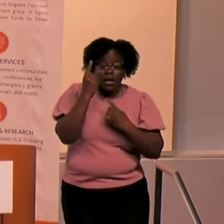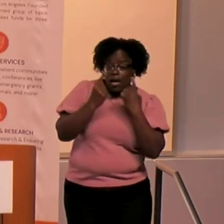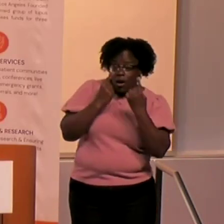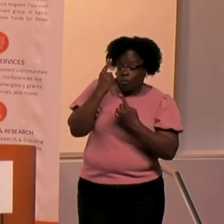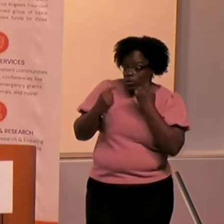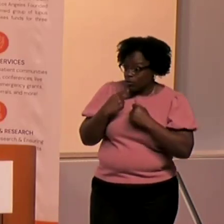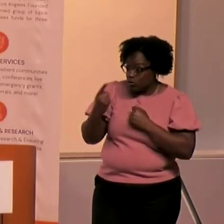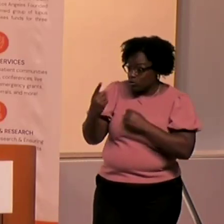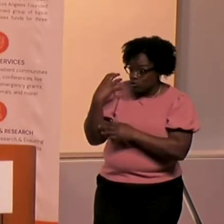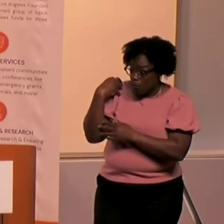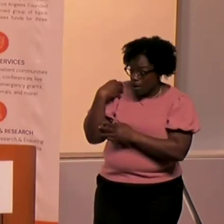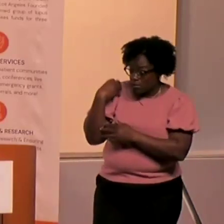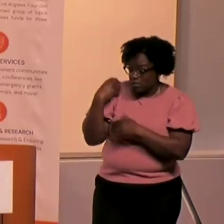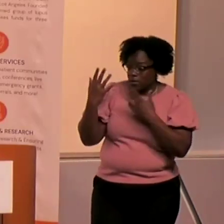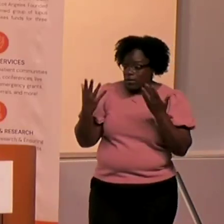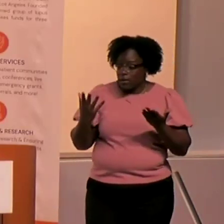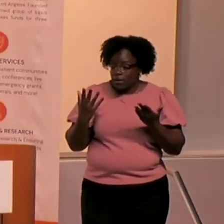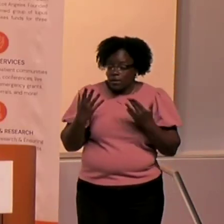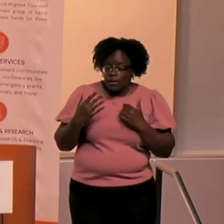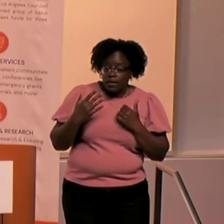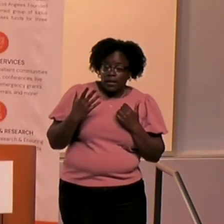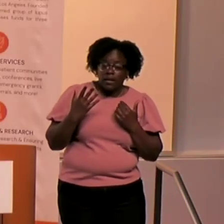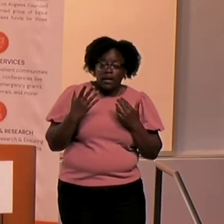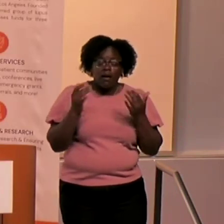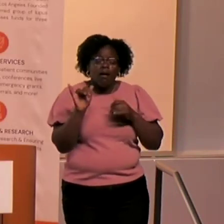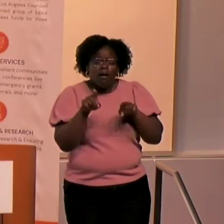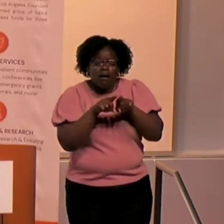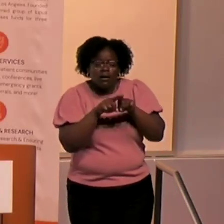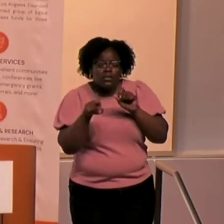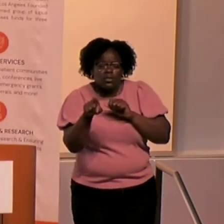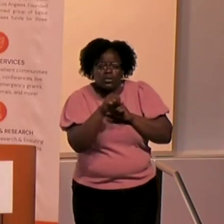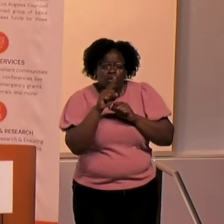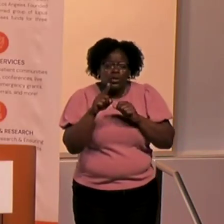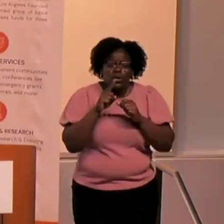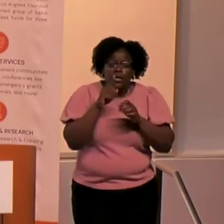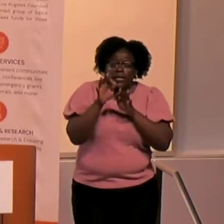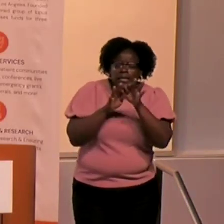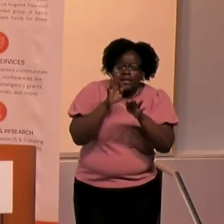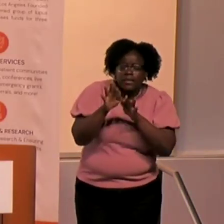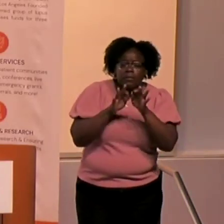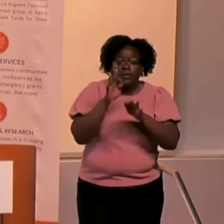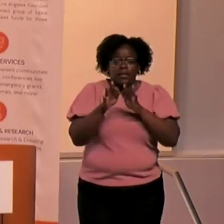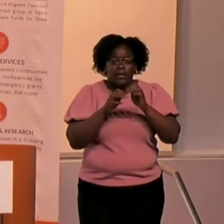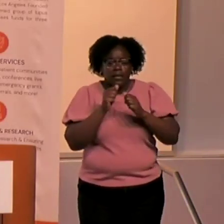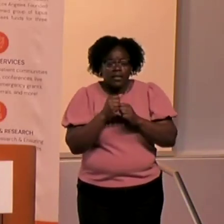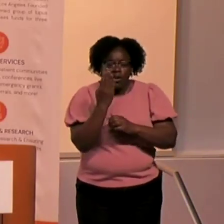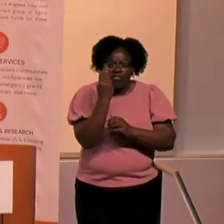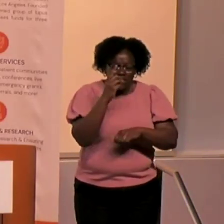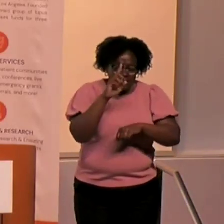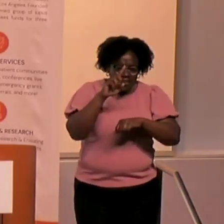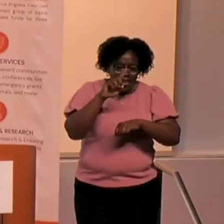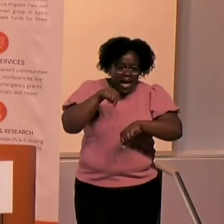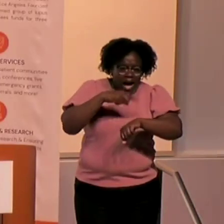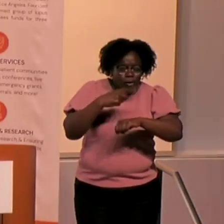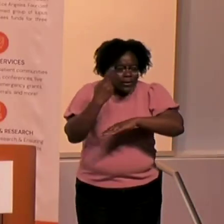told your bosses at any point. Also, can you expand on how you really deal with 14-hour days to take